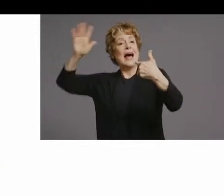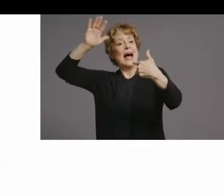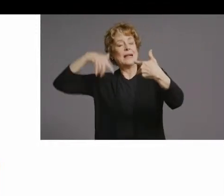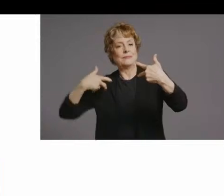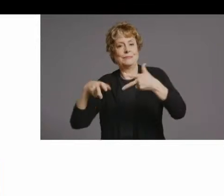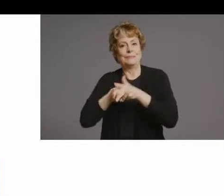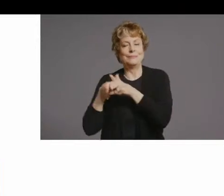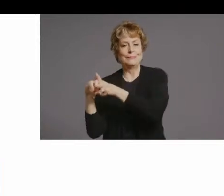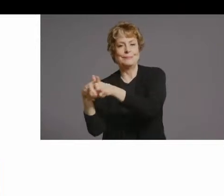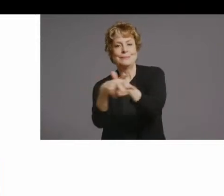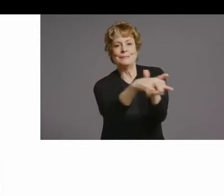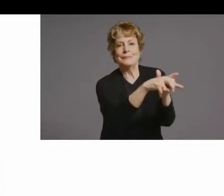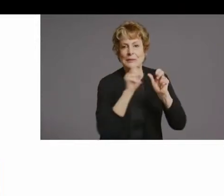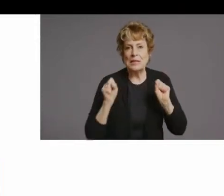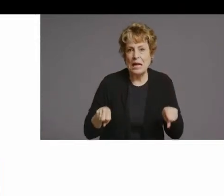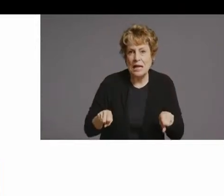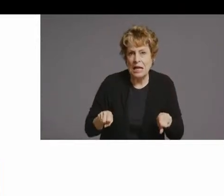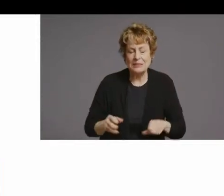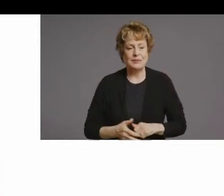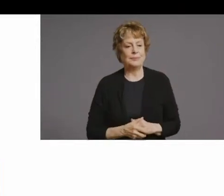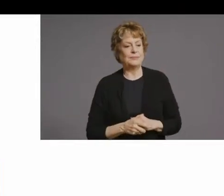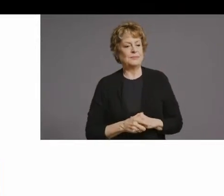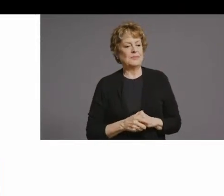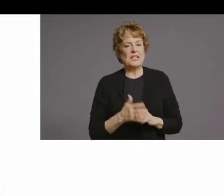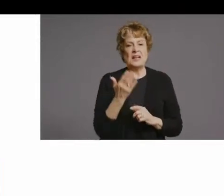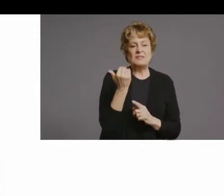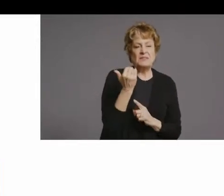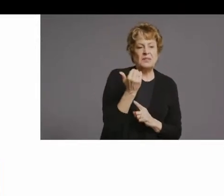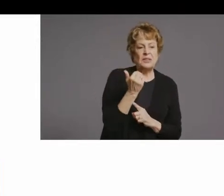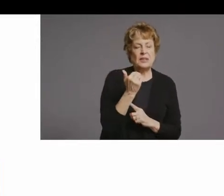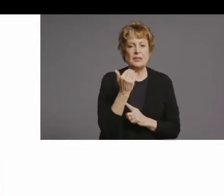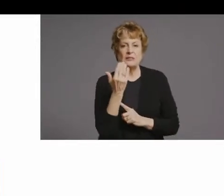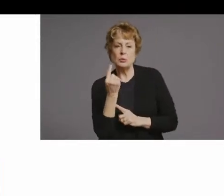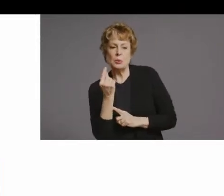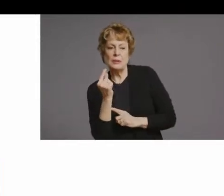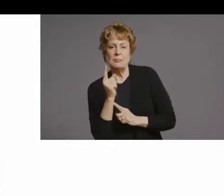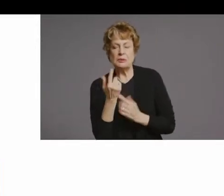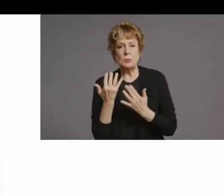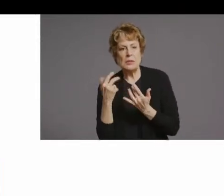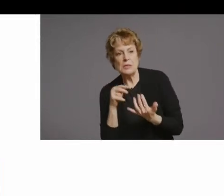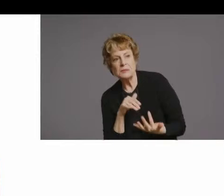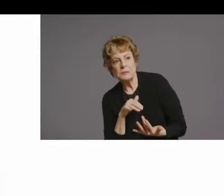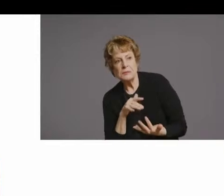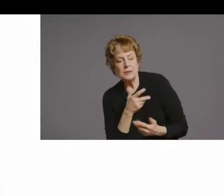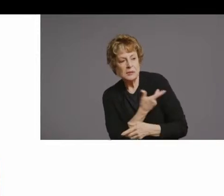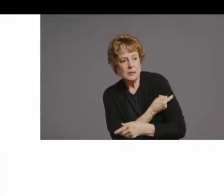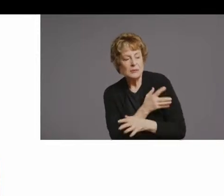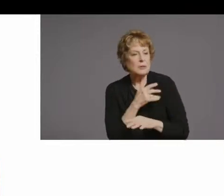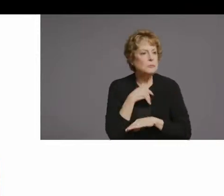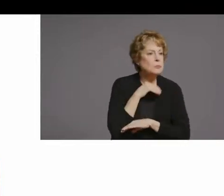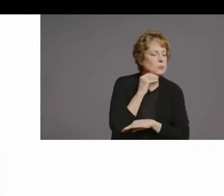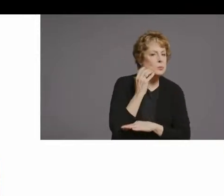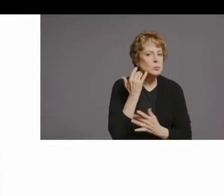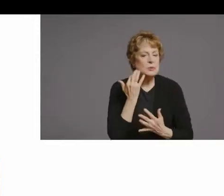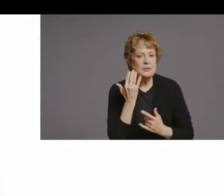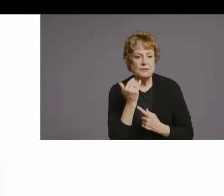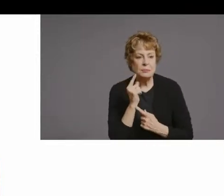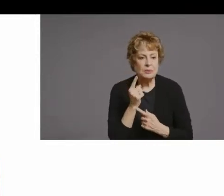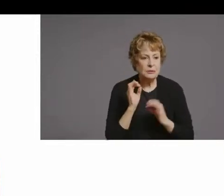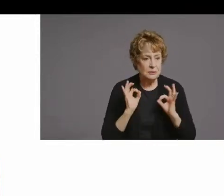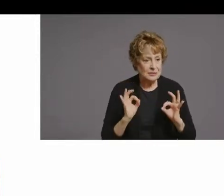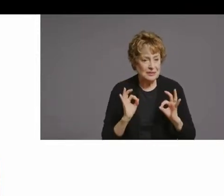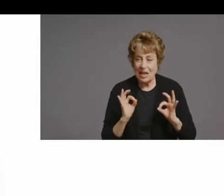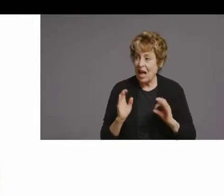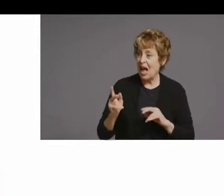15 minutes or 30 minutes of observation and recovery in the arena in the chairs. So